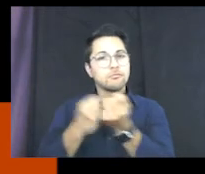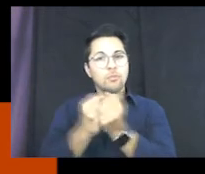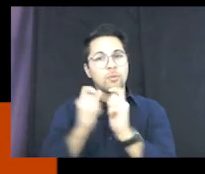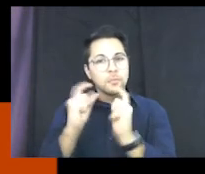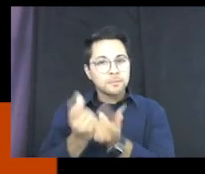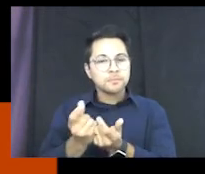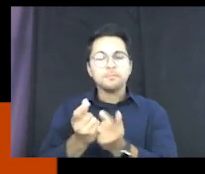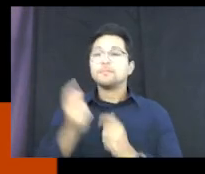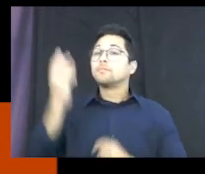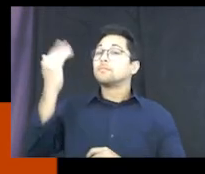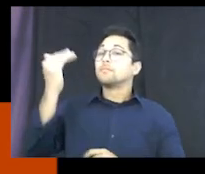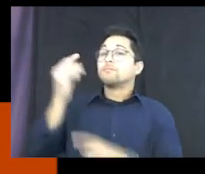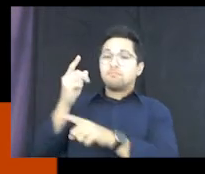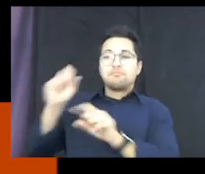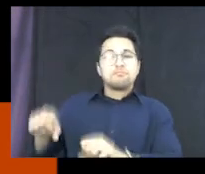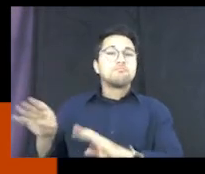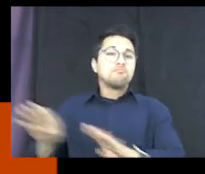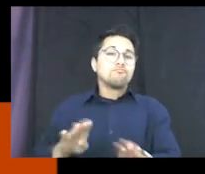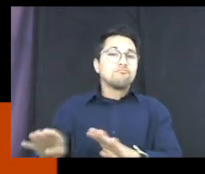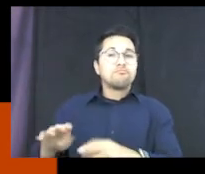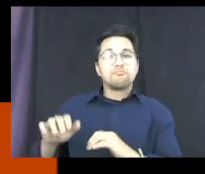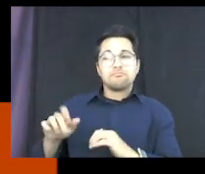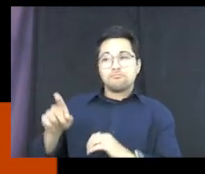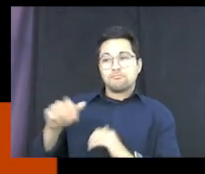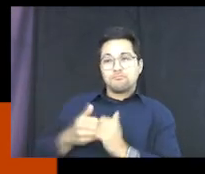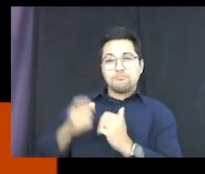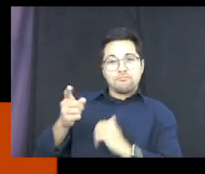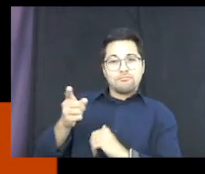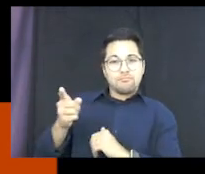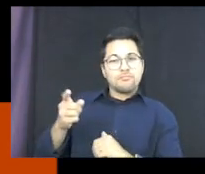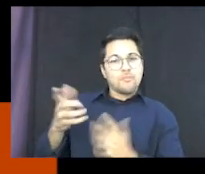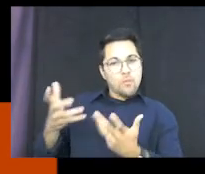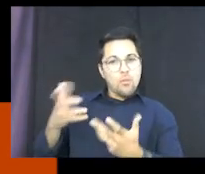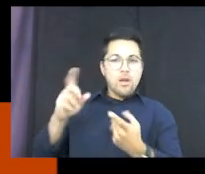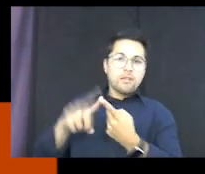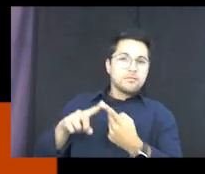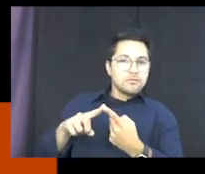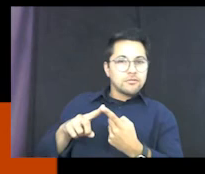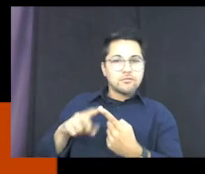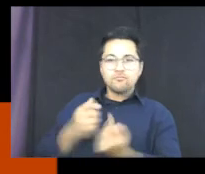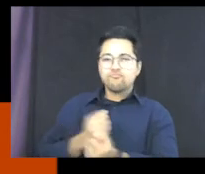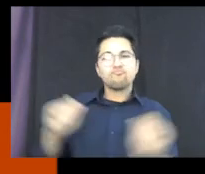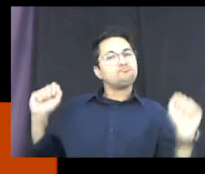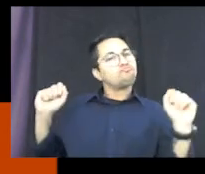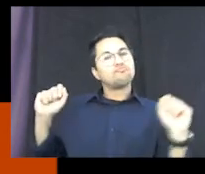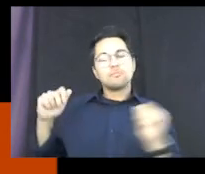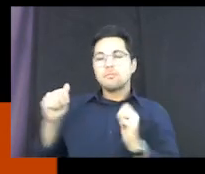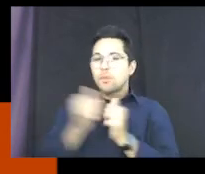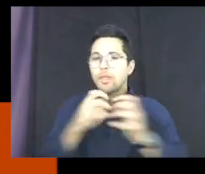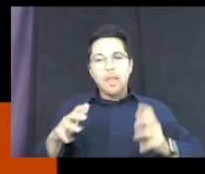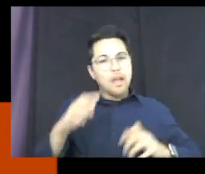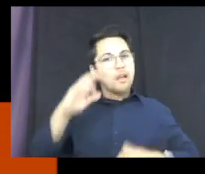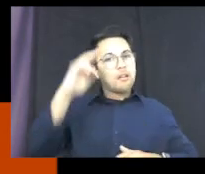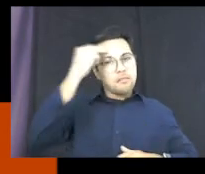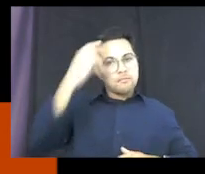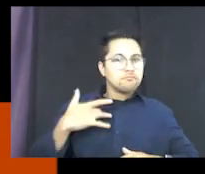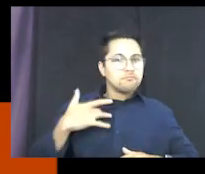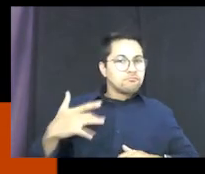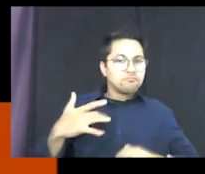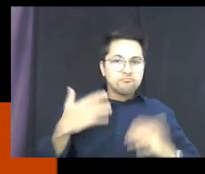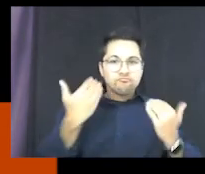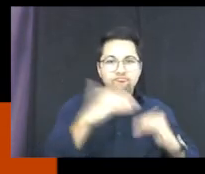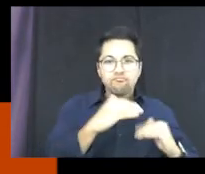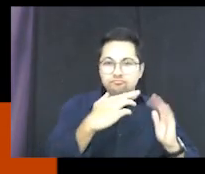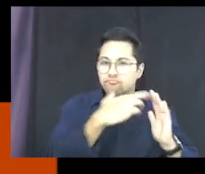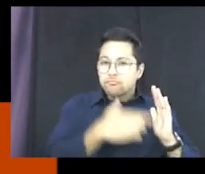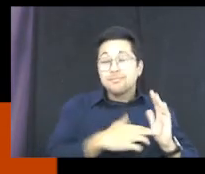that they can behave the way they want to freely without neurotypical restrictions, the reality